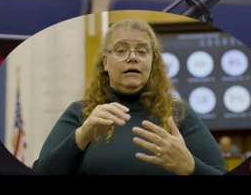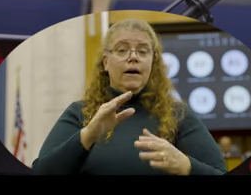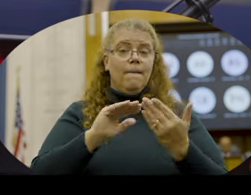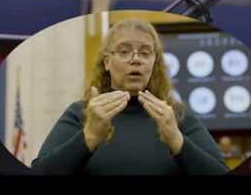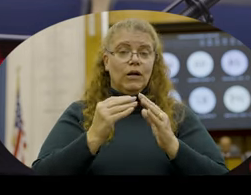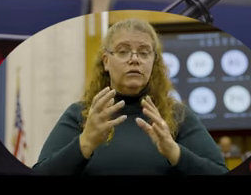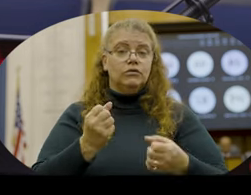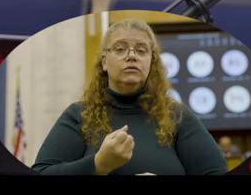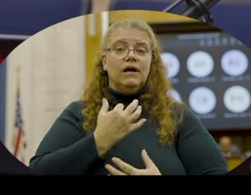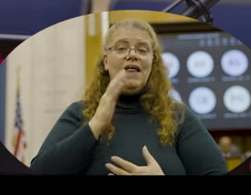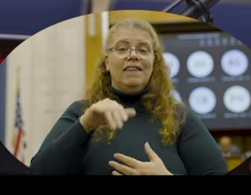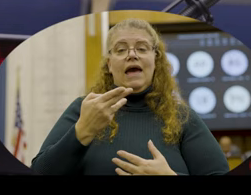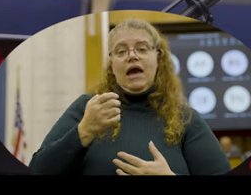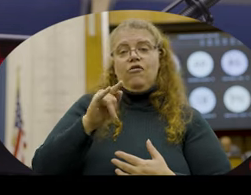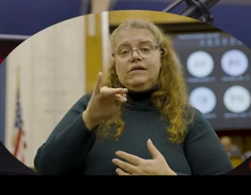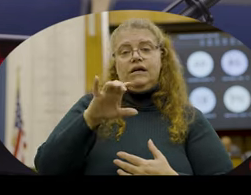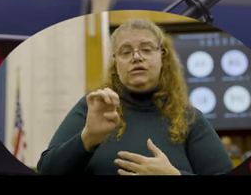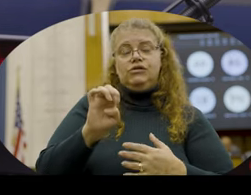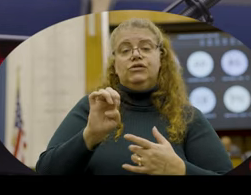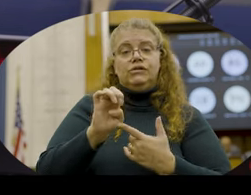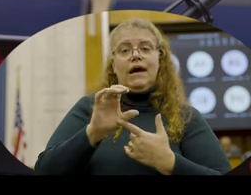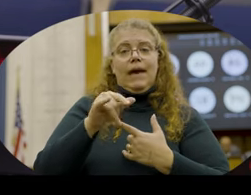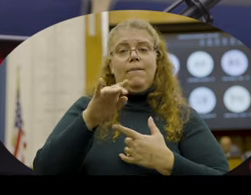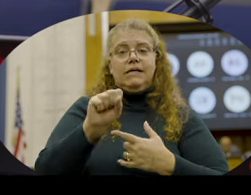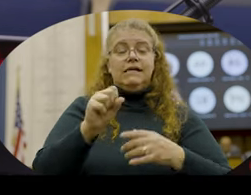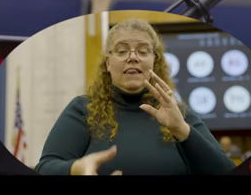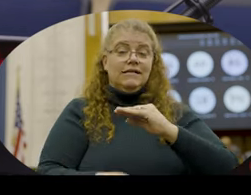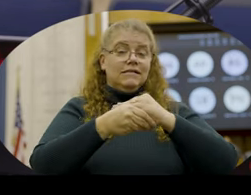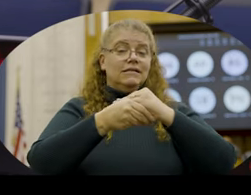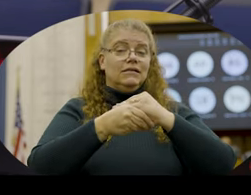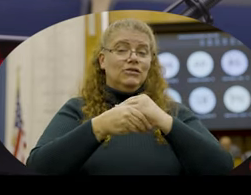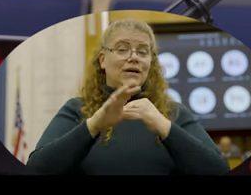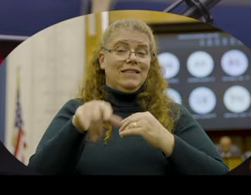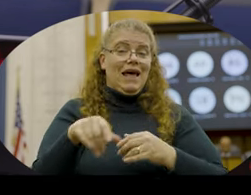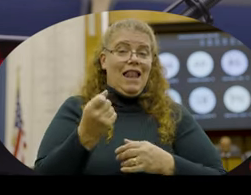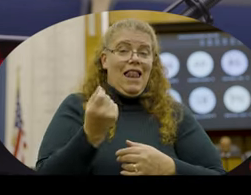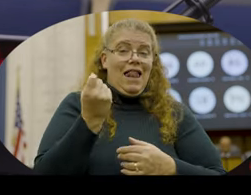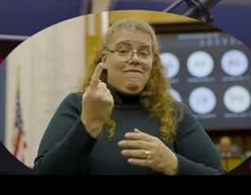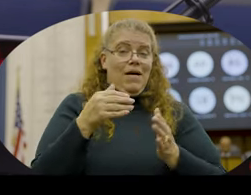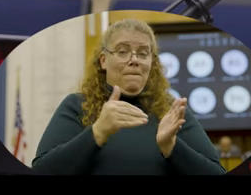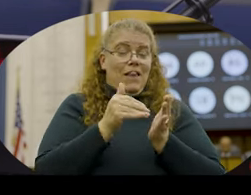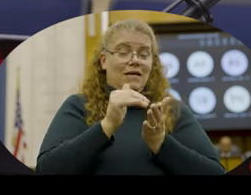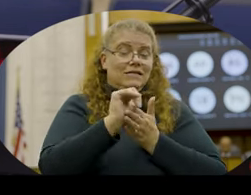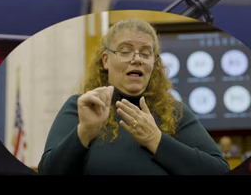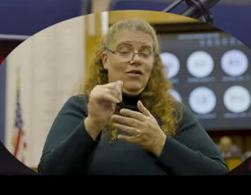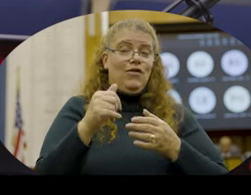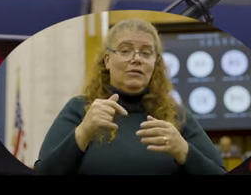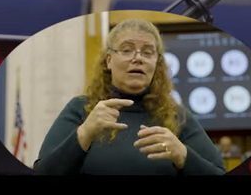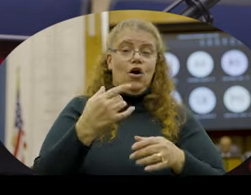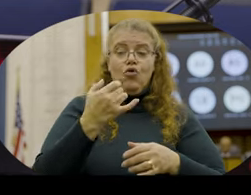that reflect our ongoing commitment to community needs and priorities. Here are just a few of those